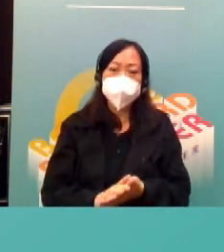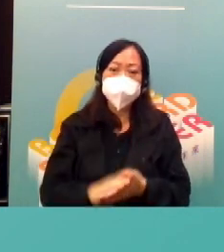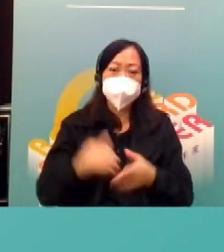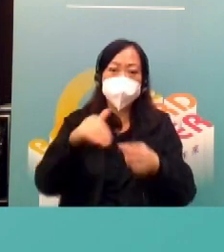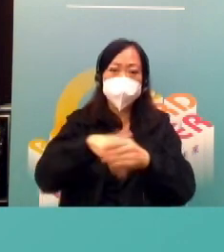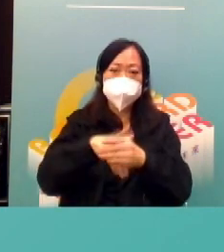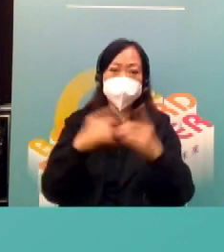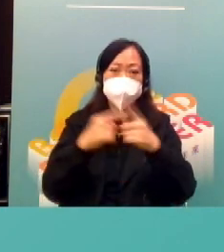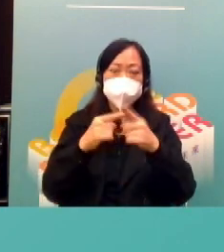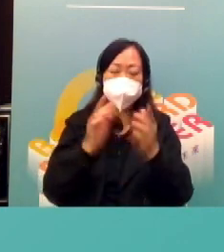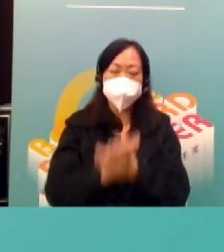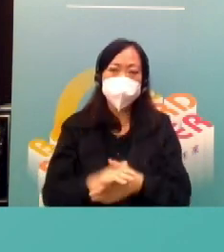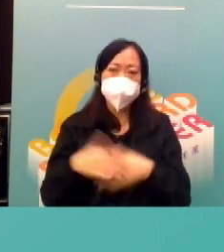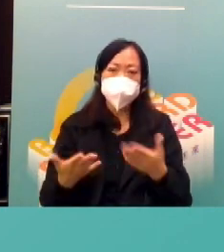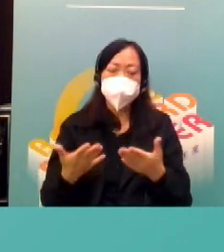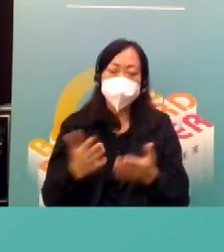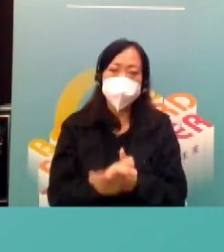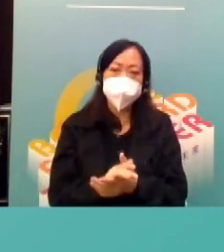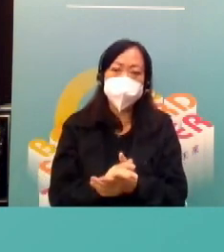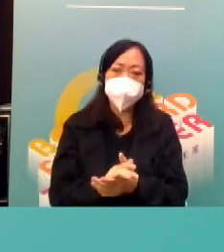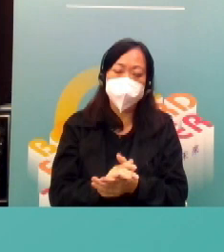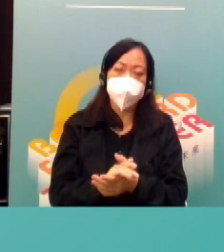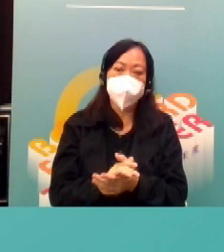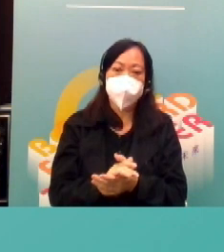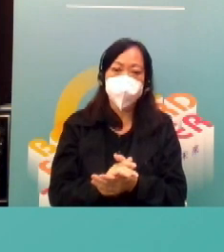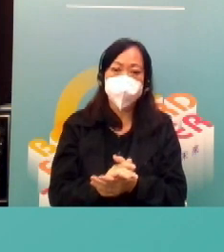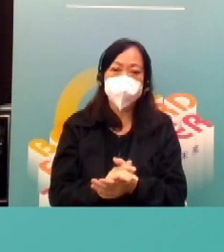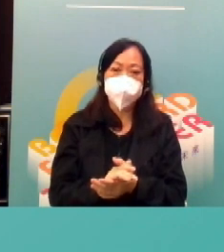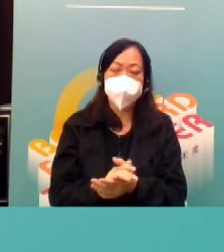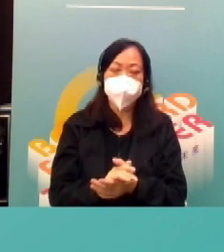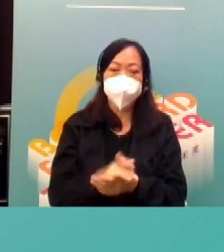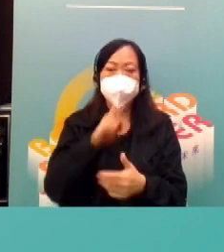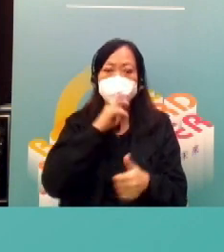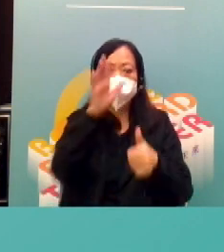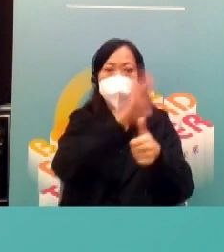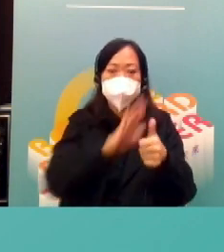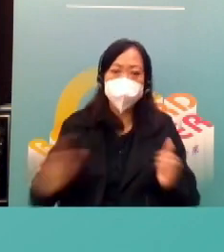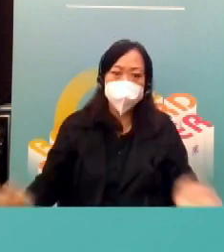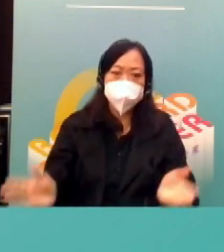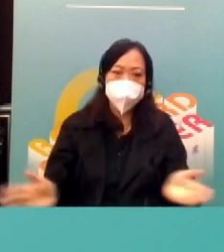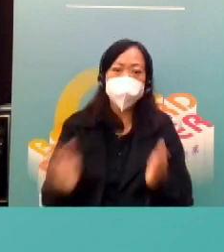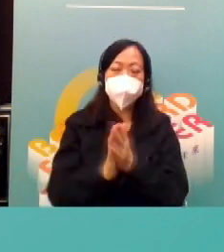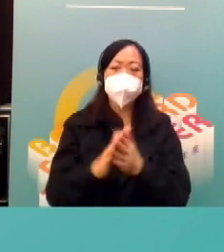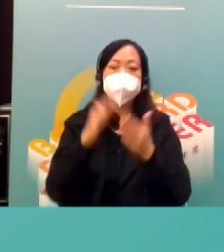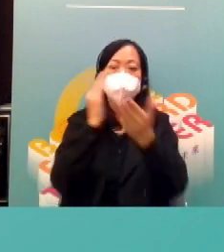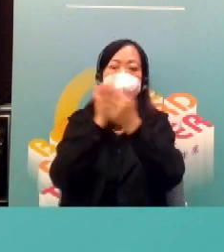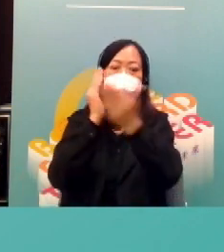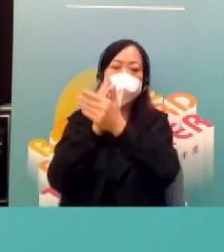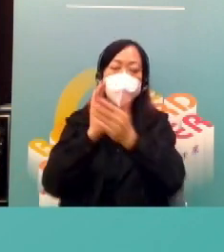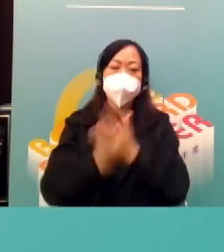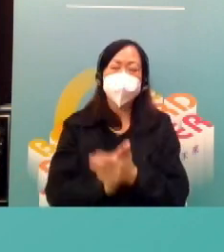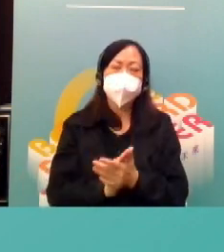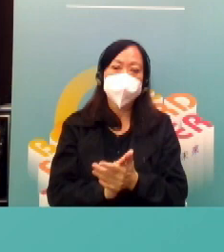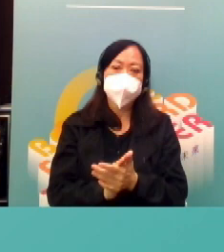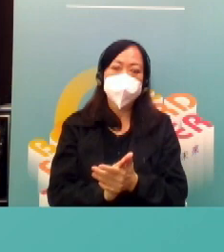but also driven by impact as well. So this comes in different flavors. You have asset owners who are dedicating